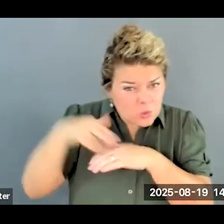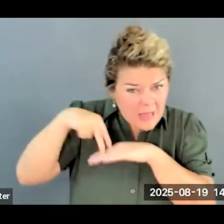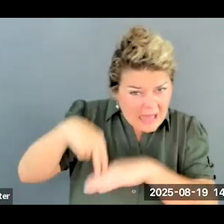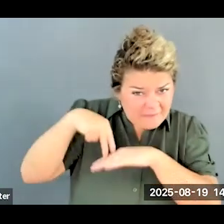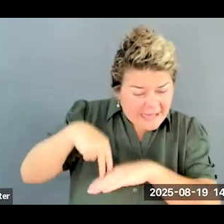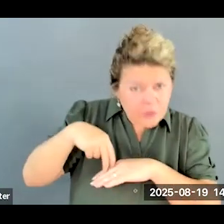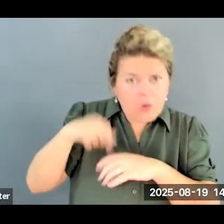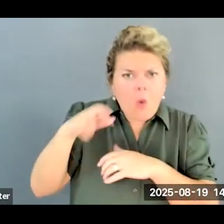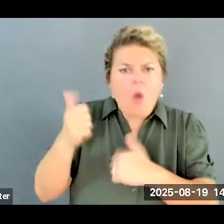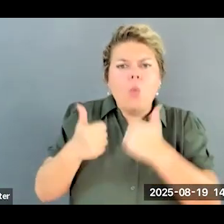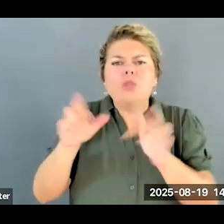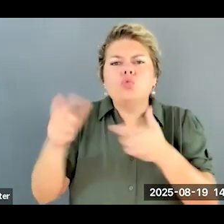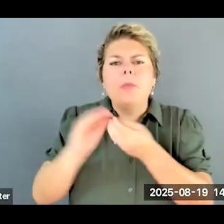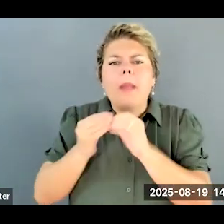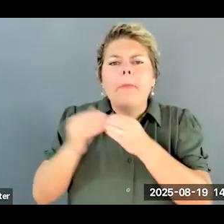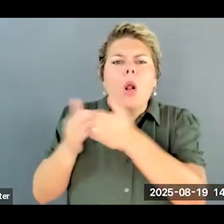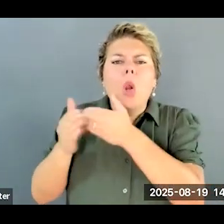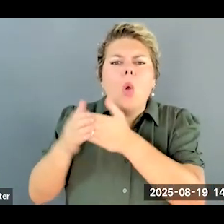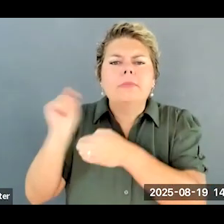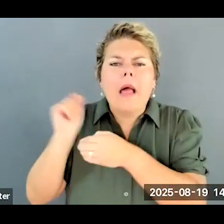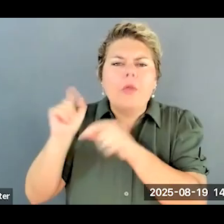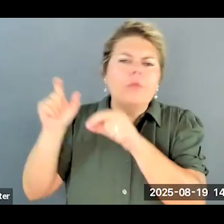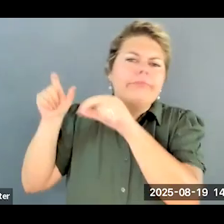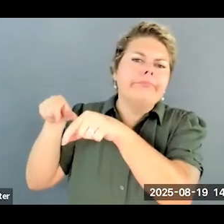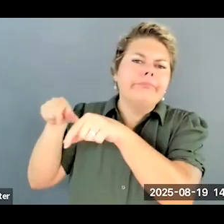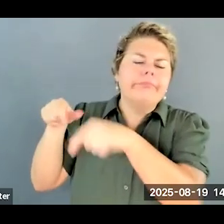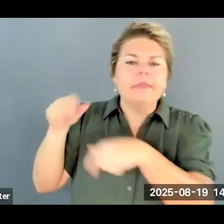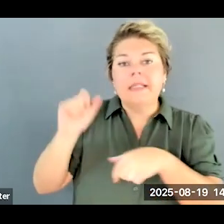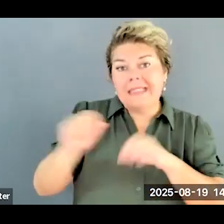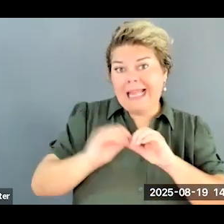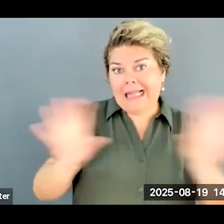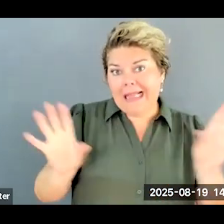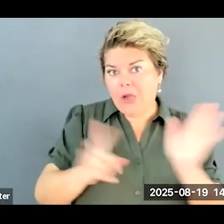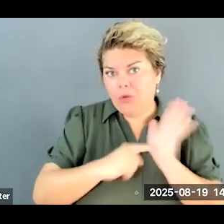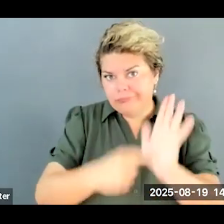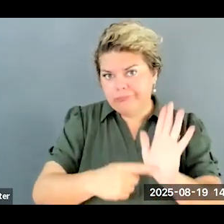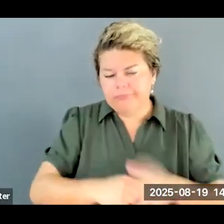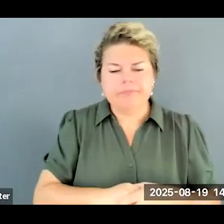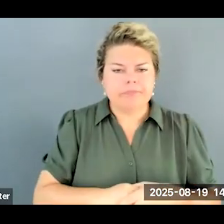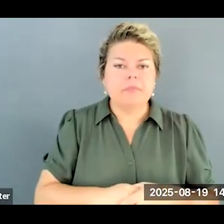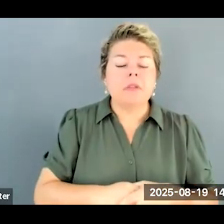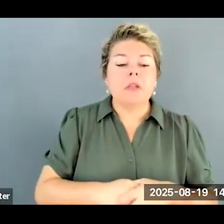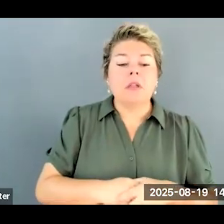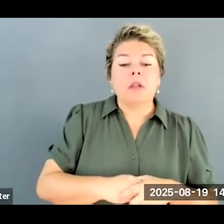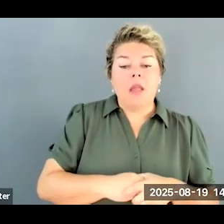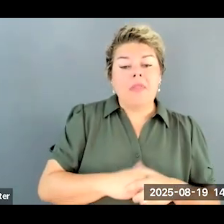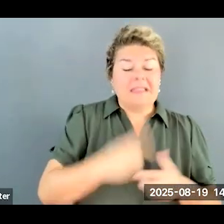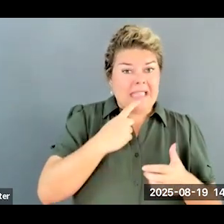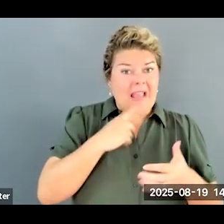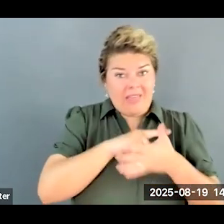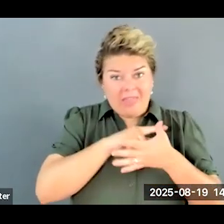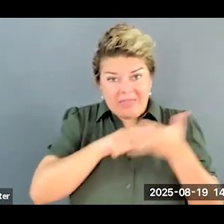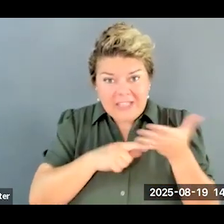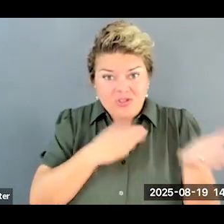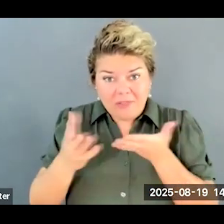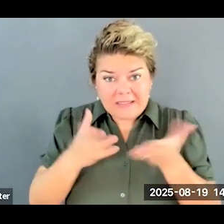certain marking point to help with individuals locating that. The following services are provided for this event: American